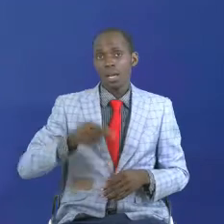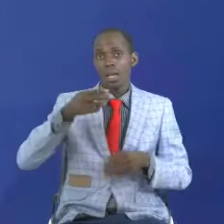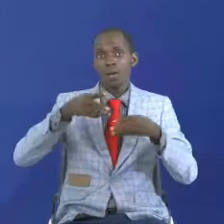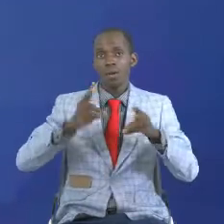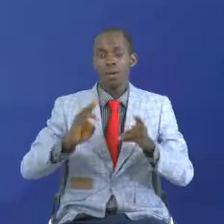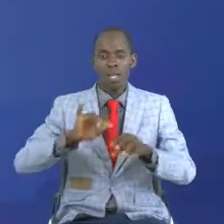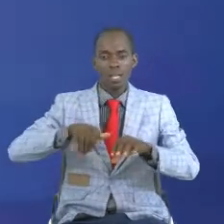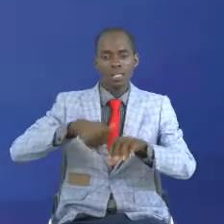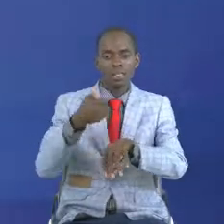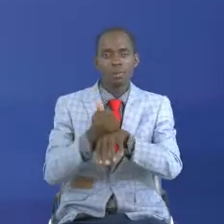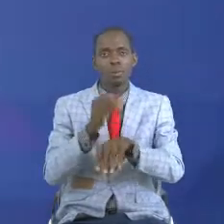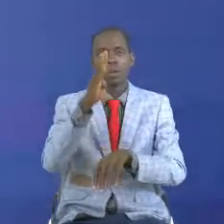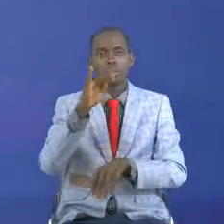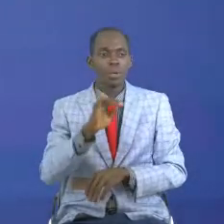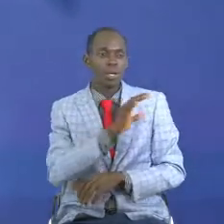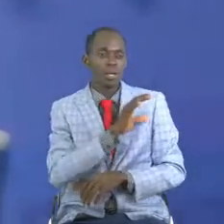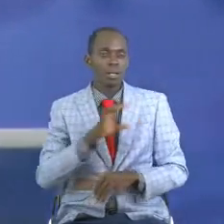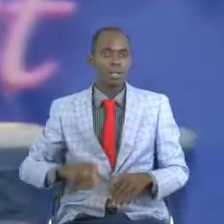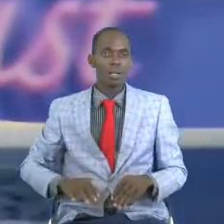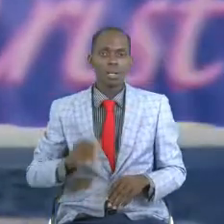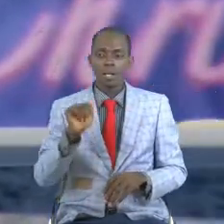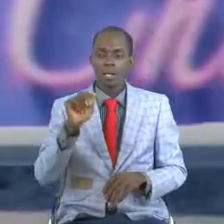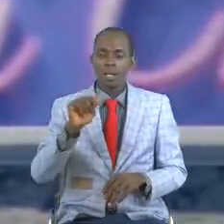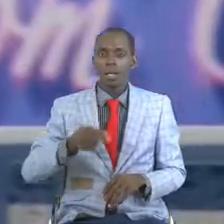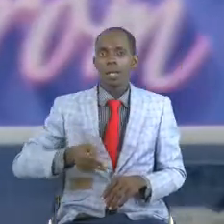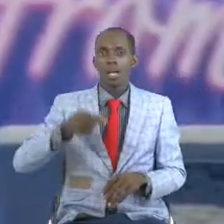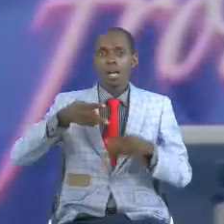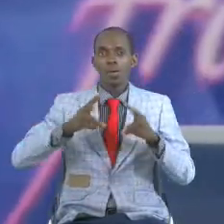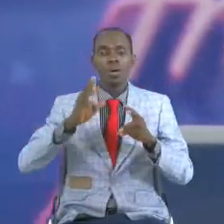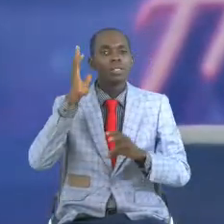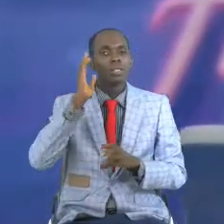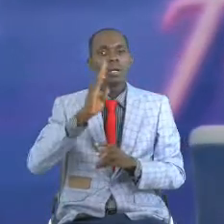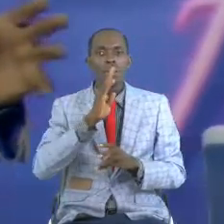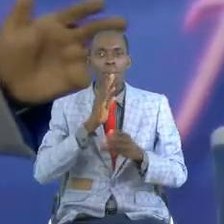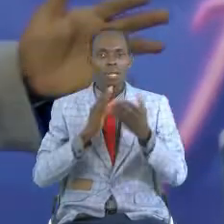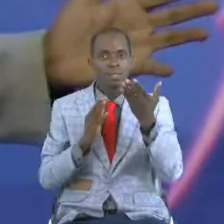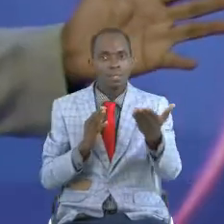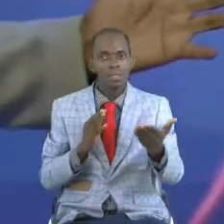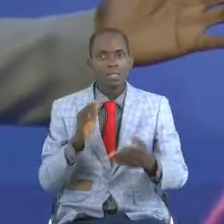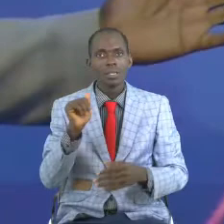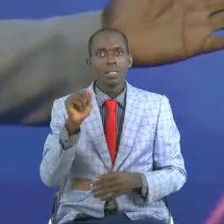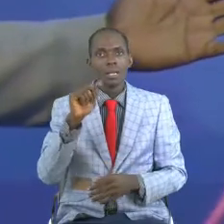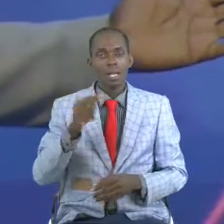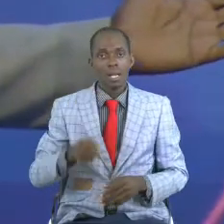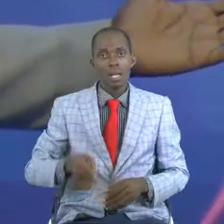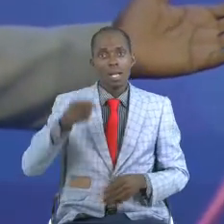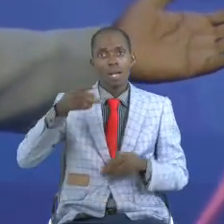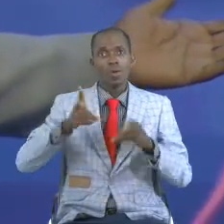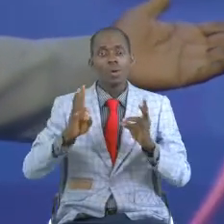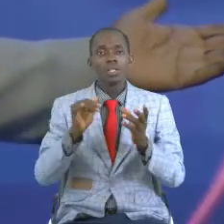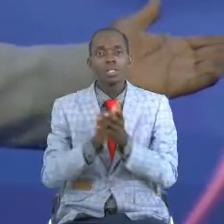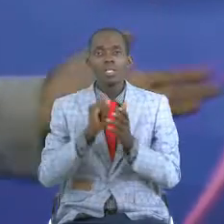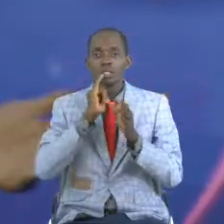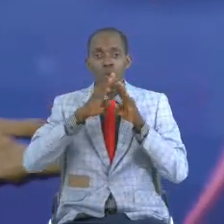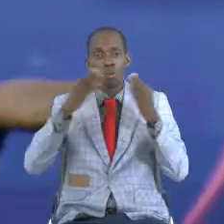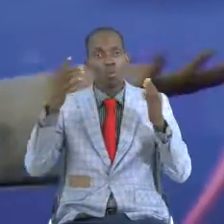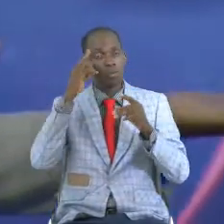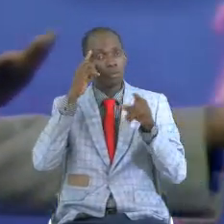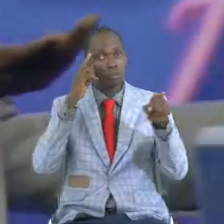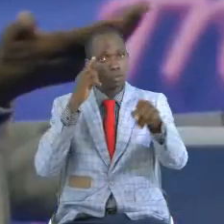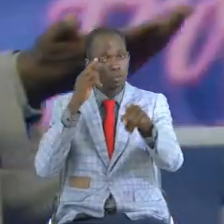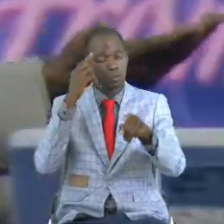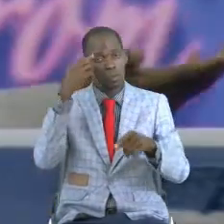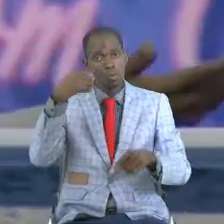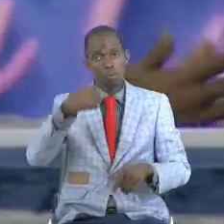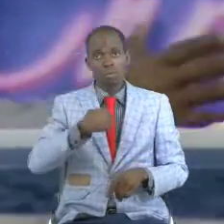by Christ, and an highway shall be there, an highway that is open for you, and open for me,